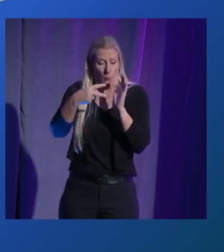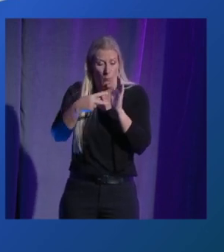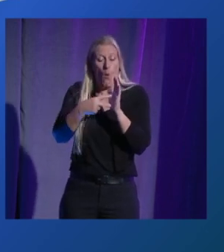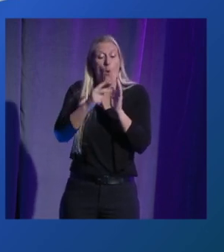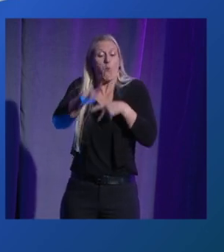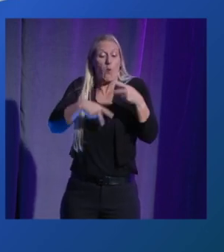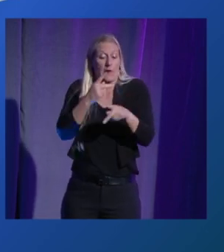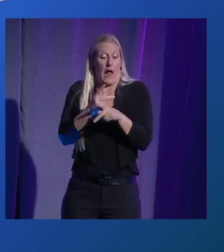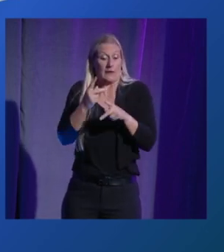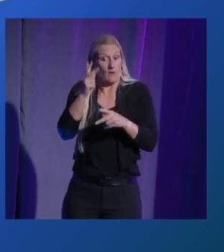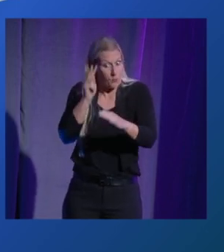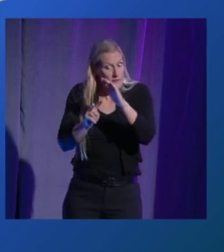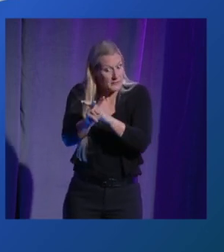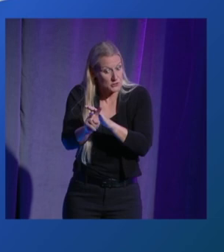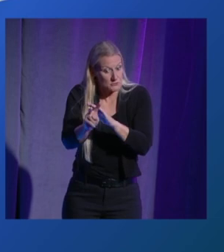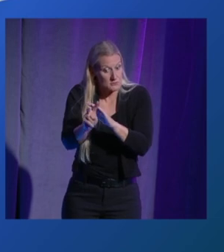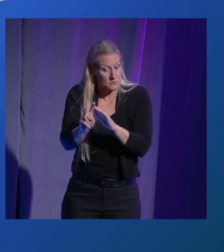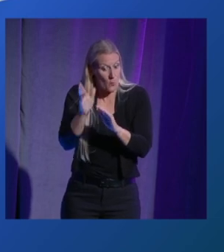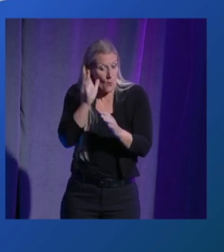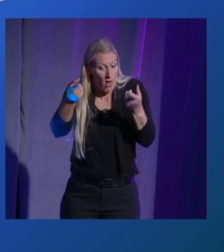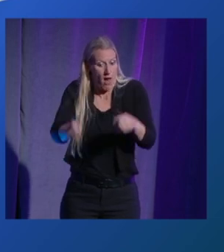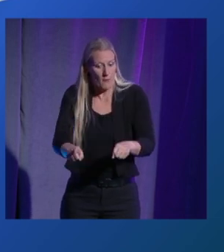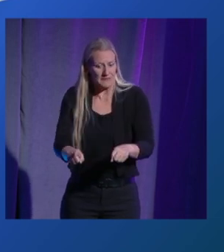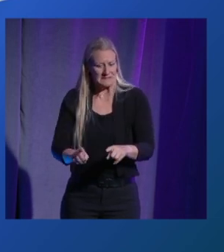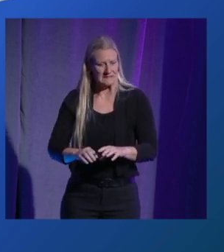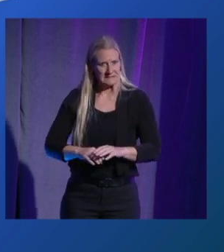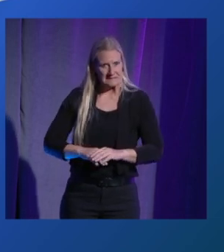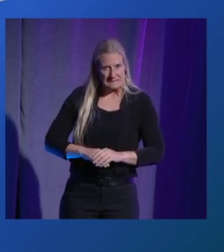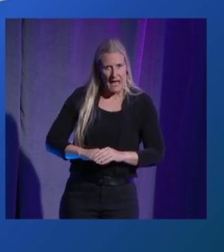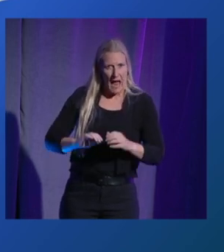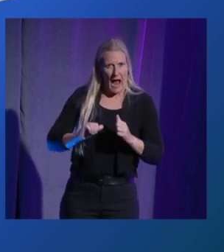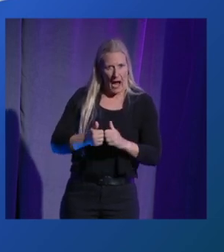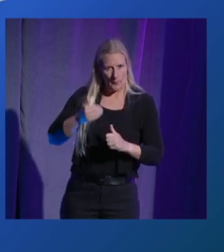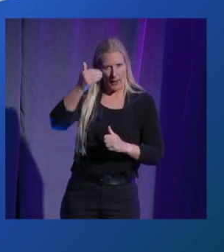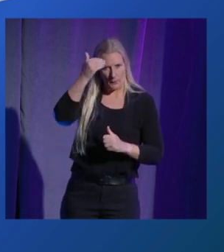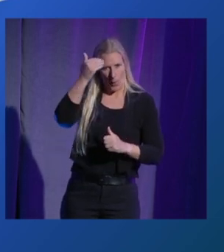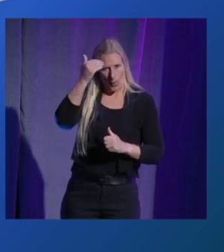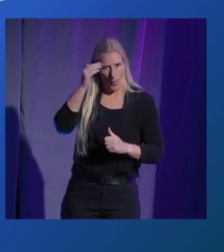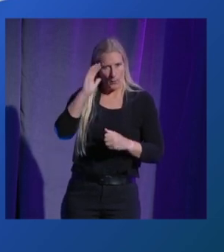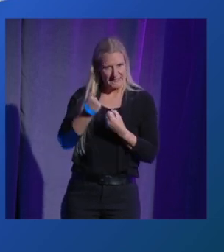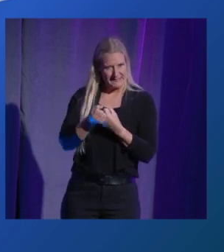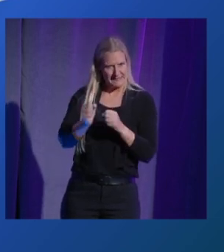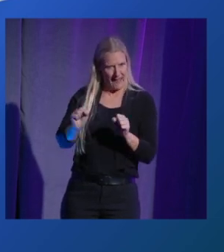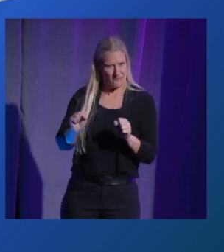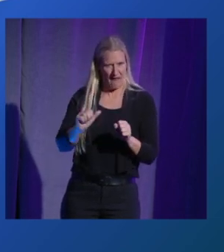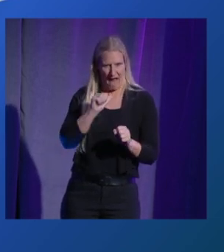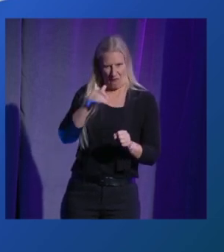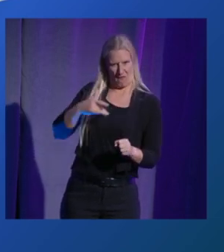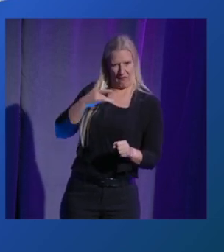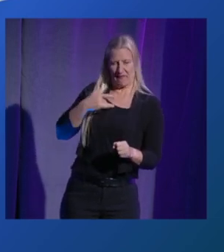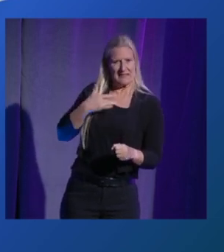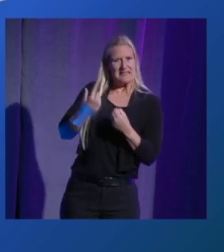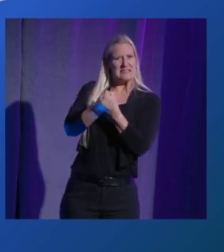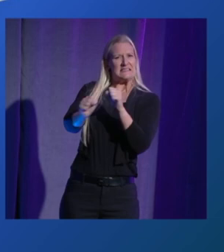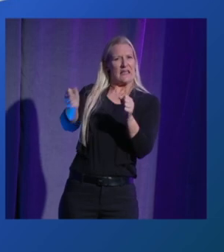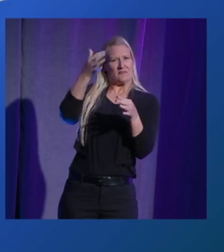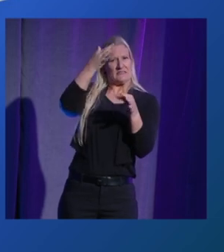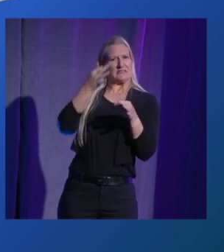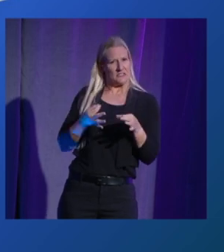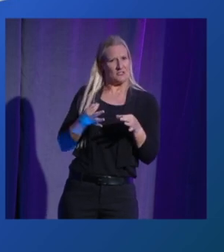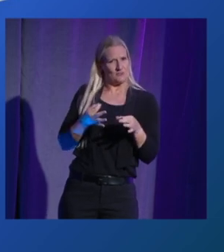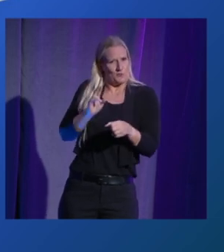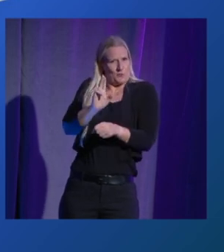not sure I think it makes a it's a safe decision to be using them um so this this data issue to me is really key to the